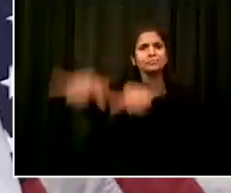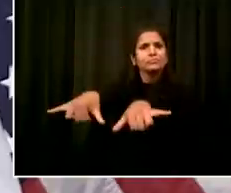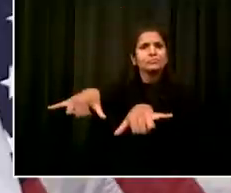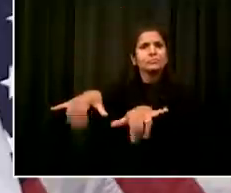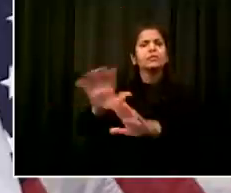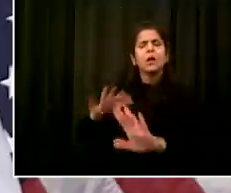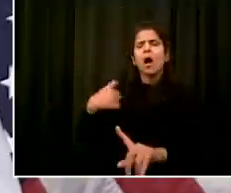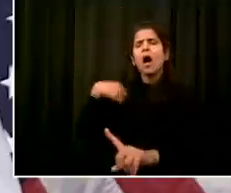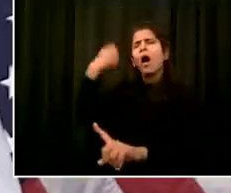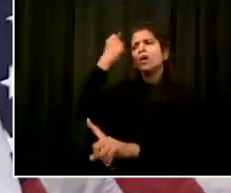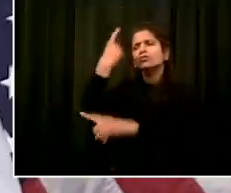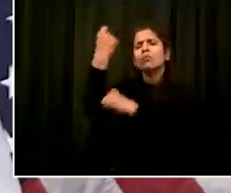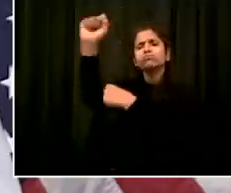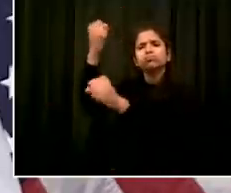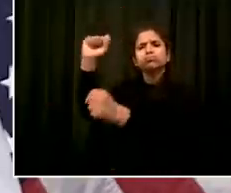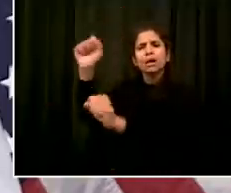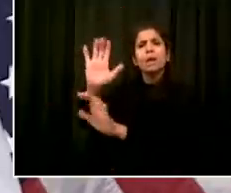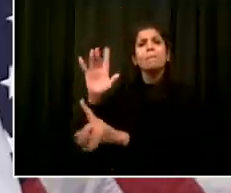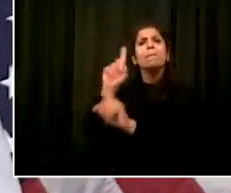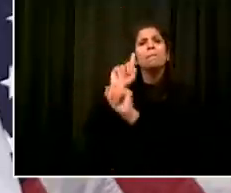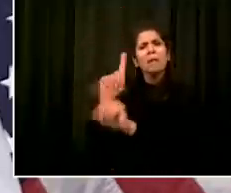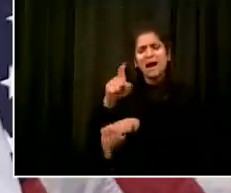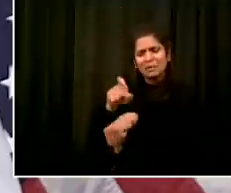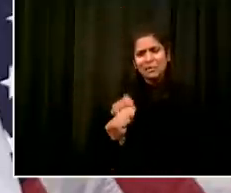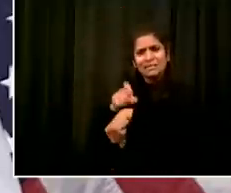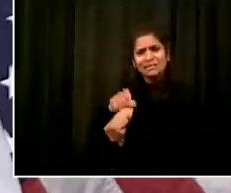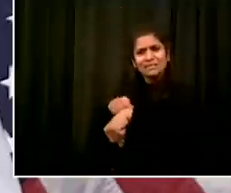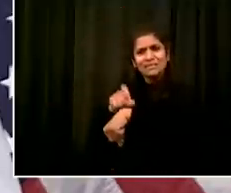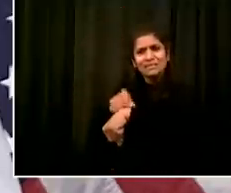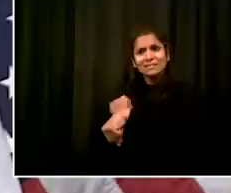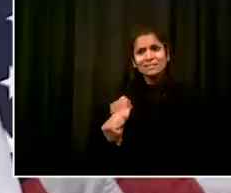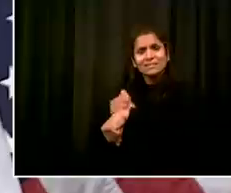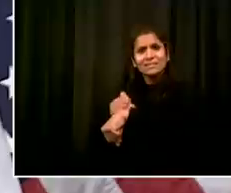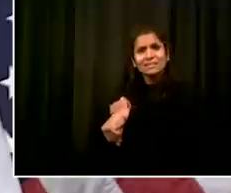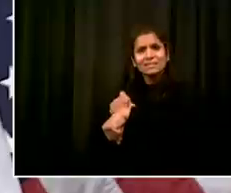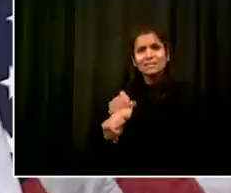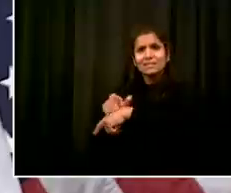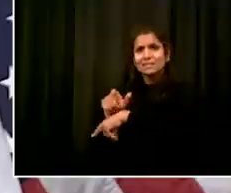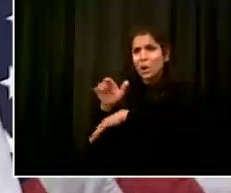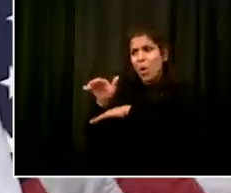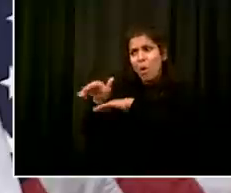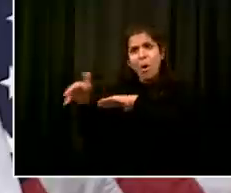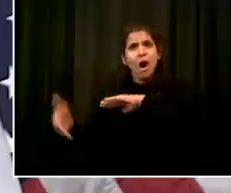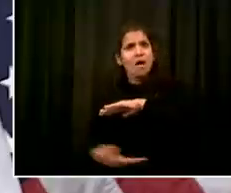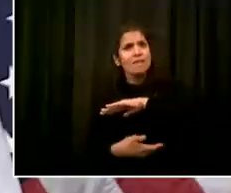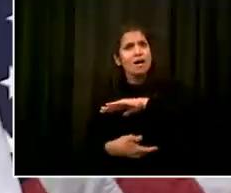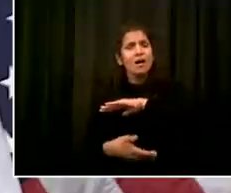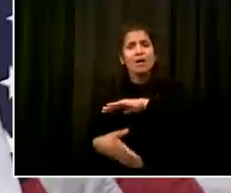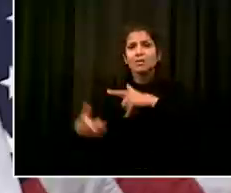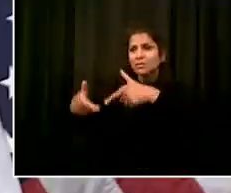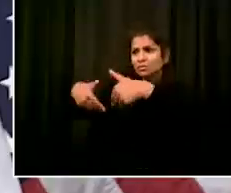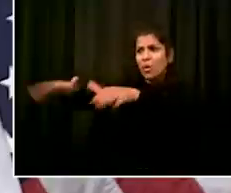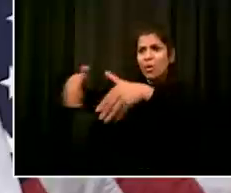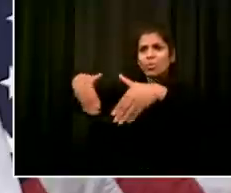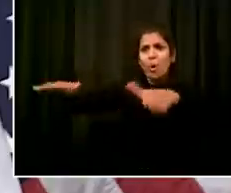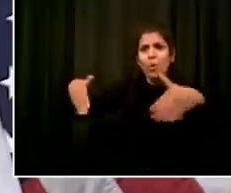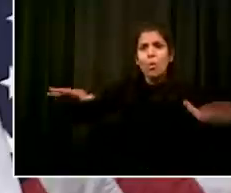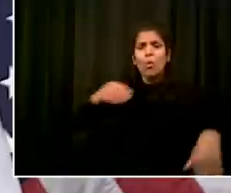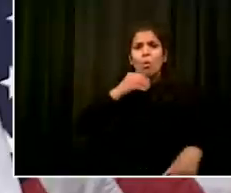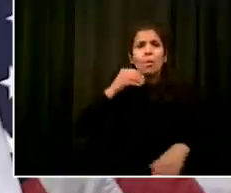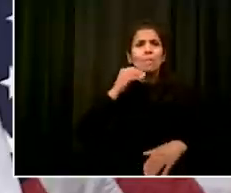to cross the bridge and just keep going and going into Manhattan, including into places where there had previously been physical damage, that was just not